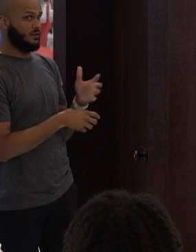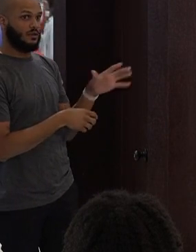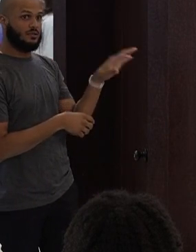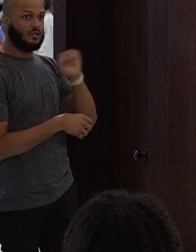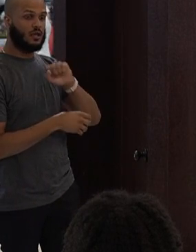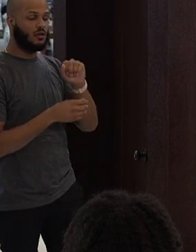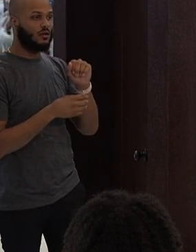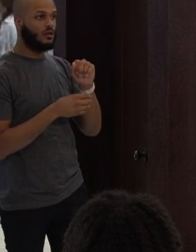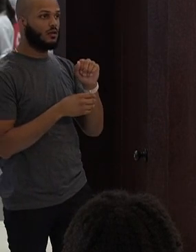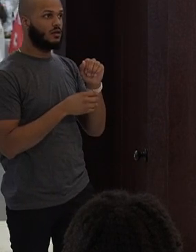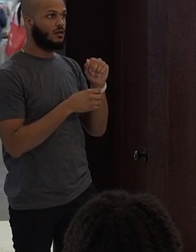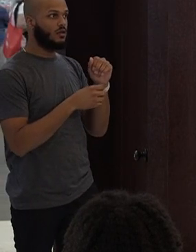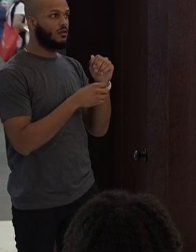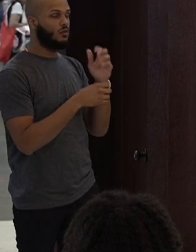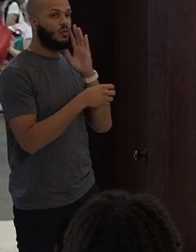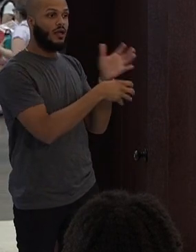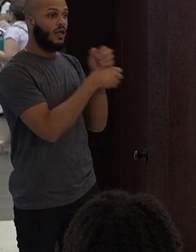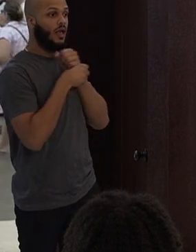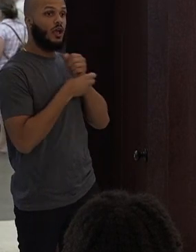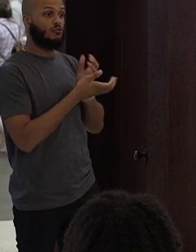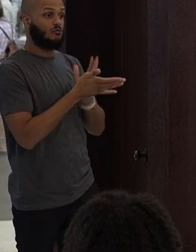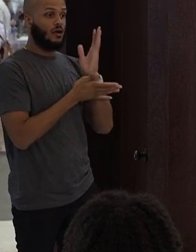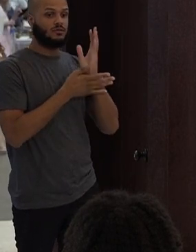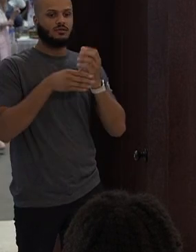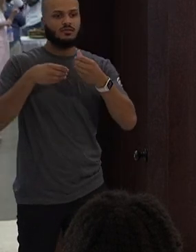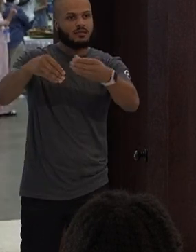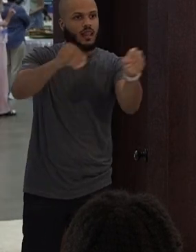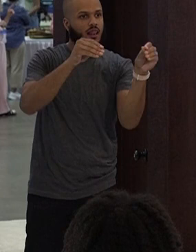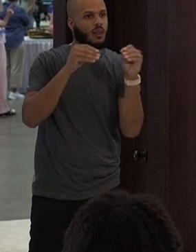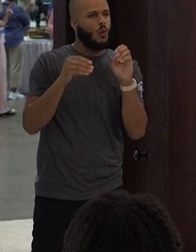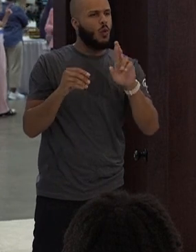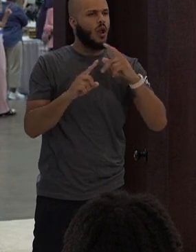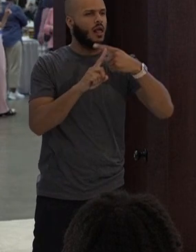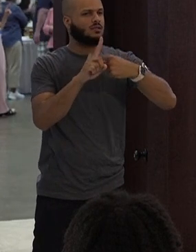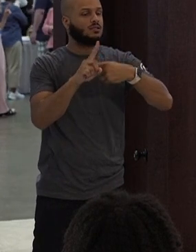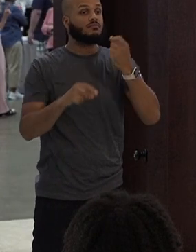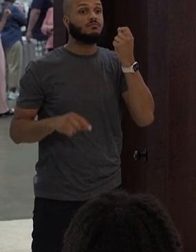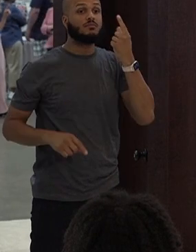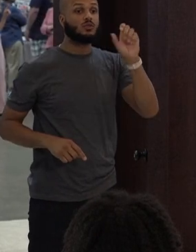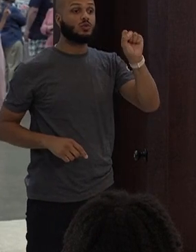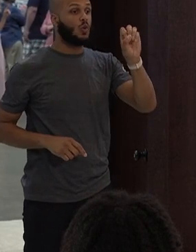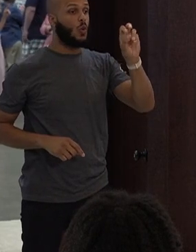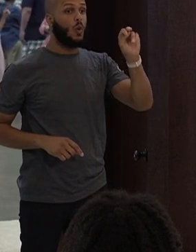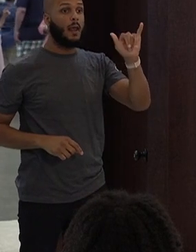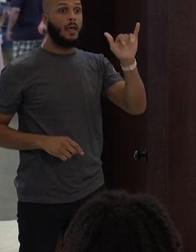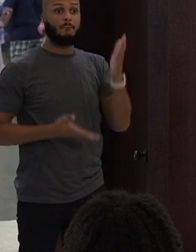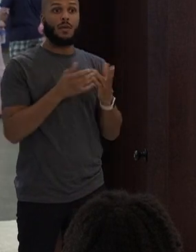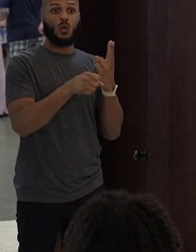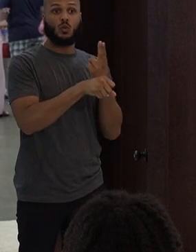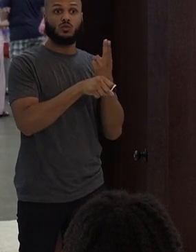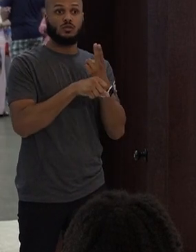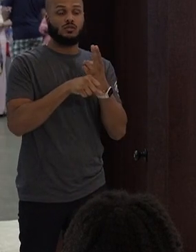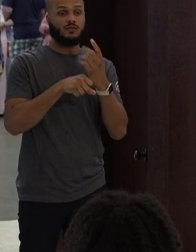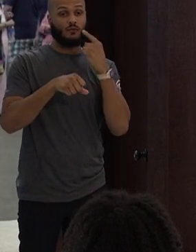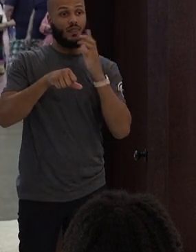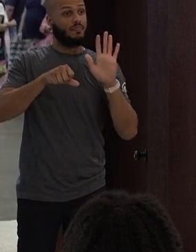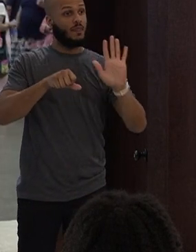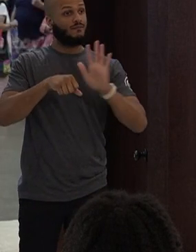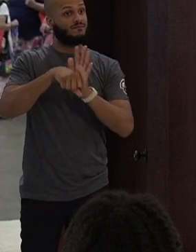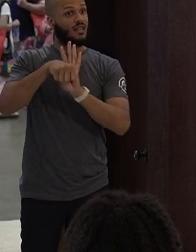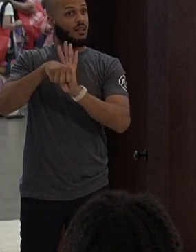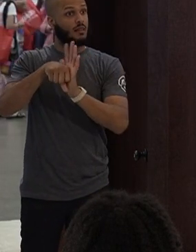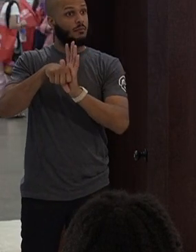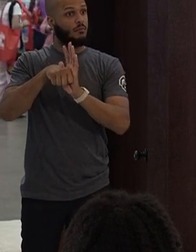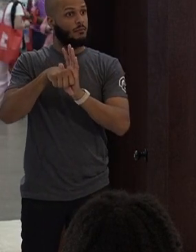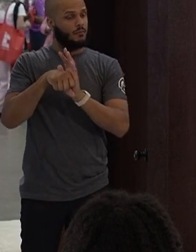sometimes they sell them or they lease them. Sony might use the copyrights in their film as